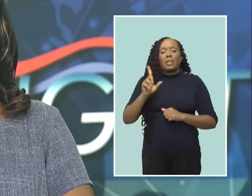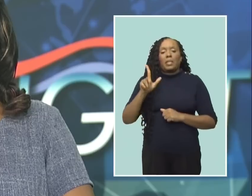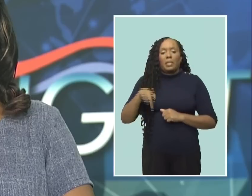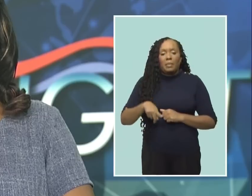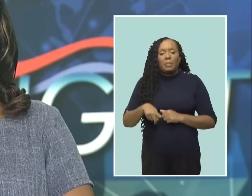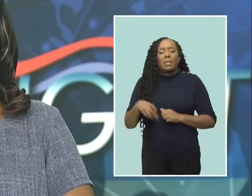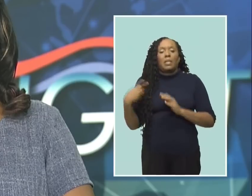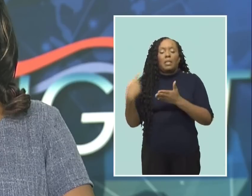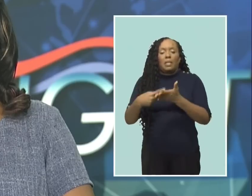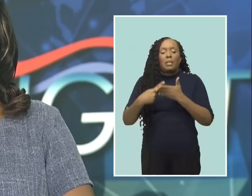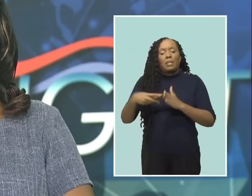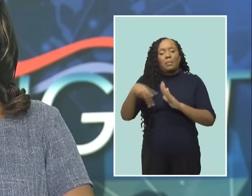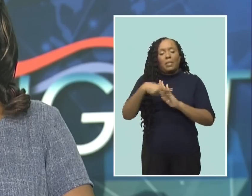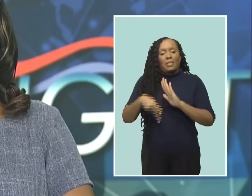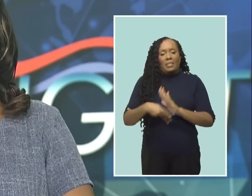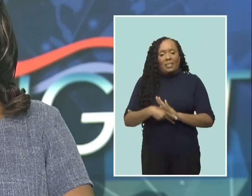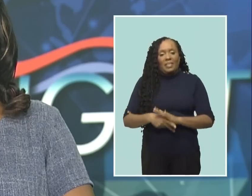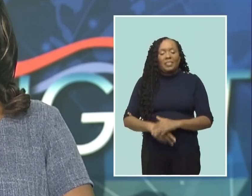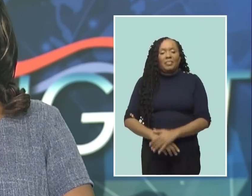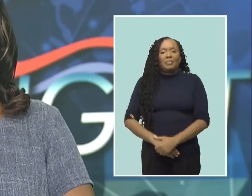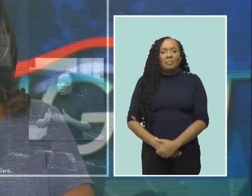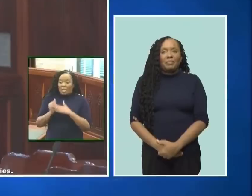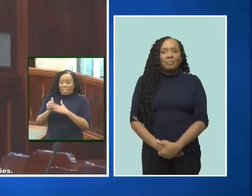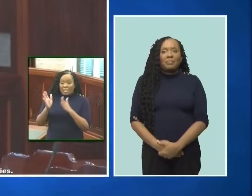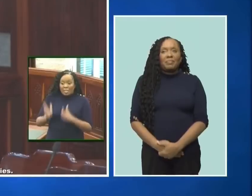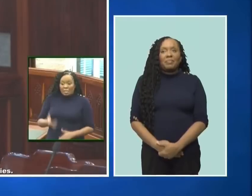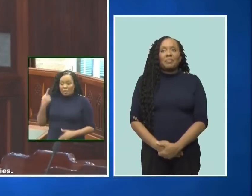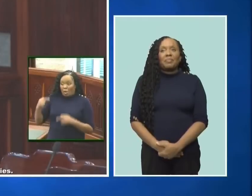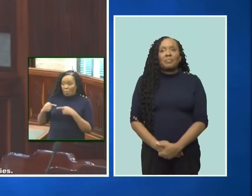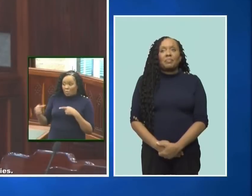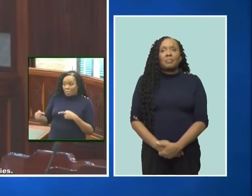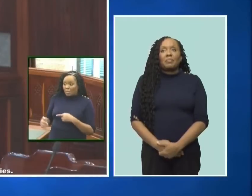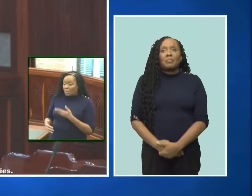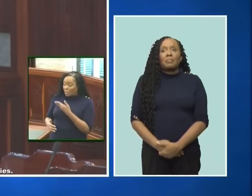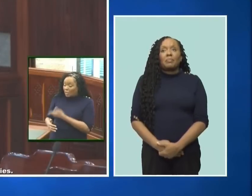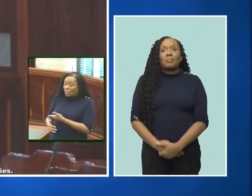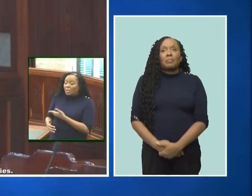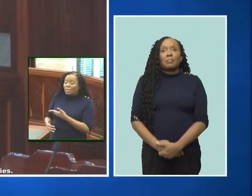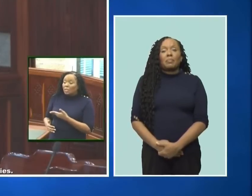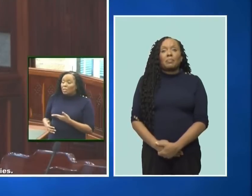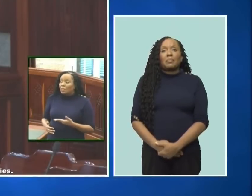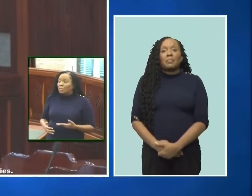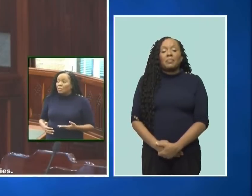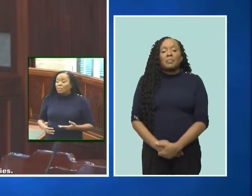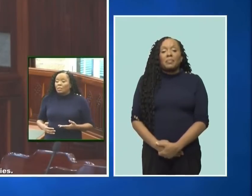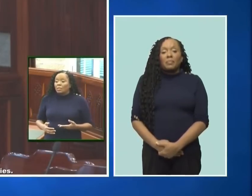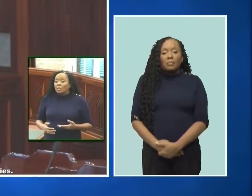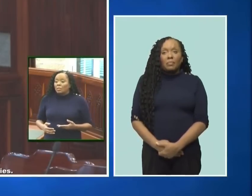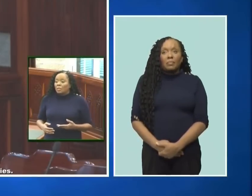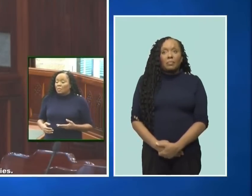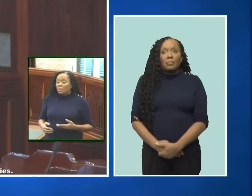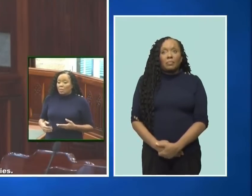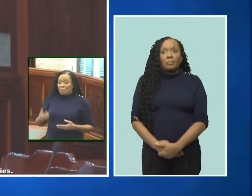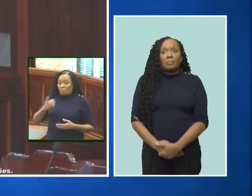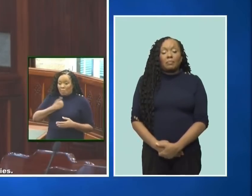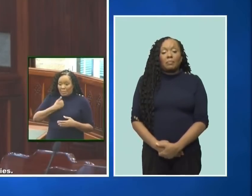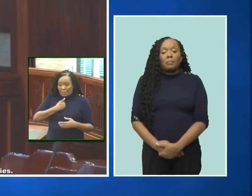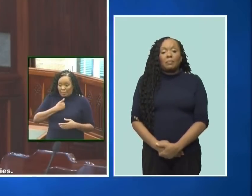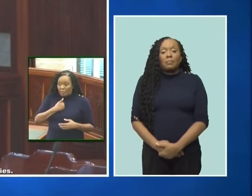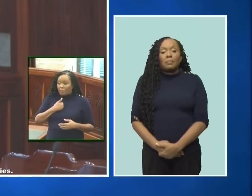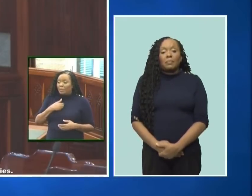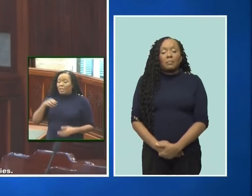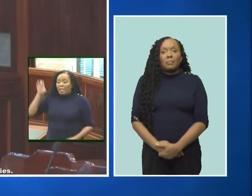Democratic Labour Party on the policy. At a time of his choosing, myself, the Honourable Member for St. James